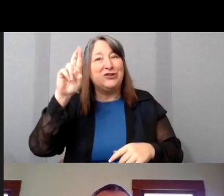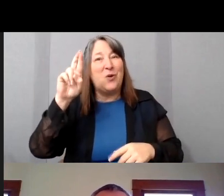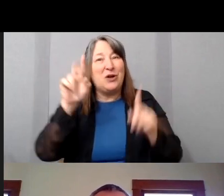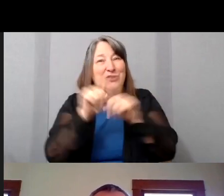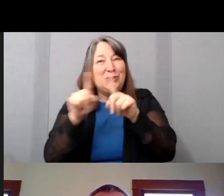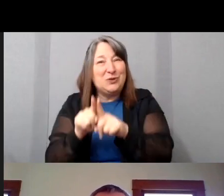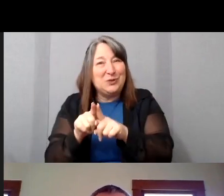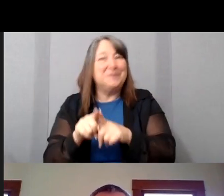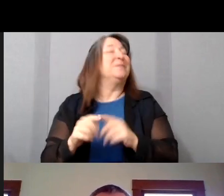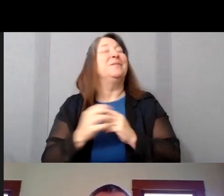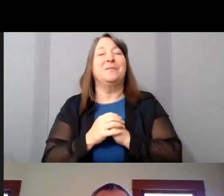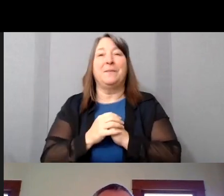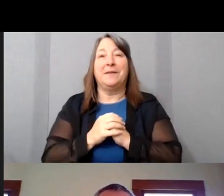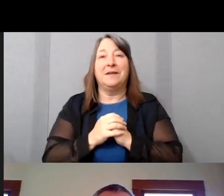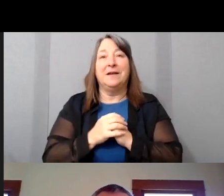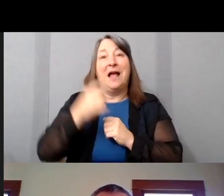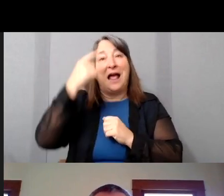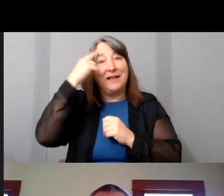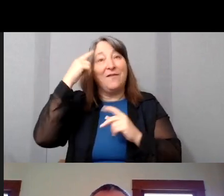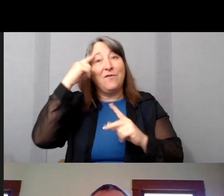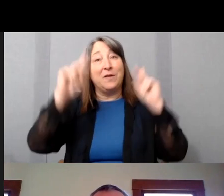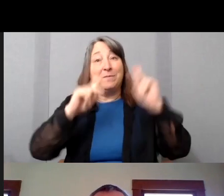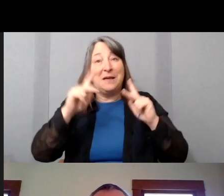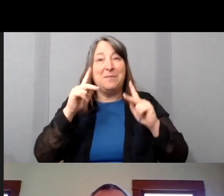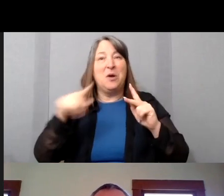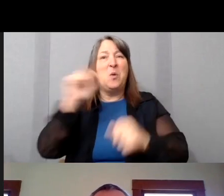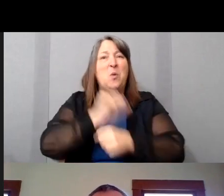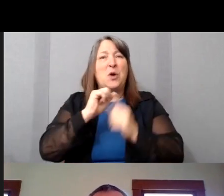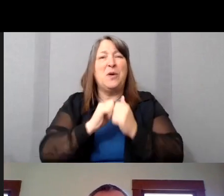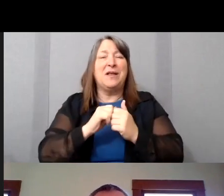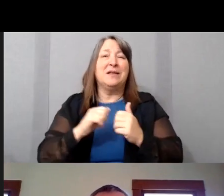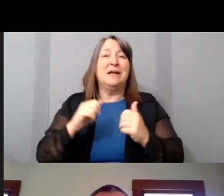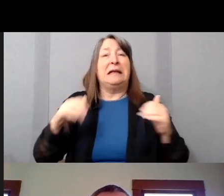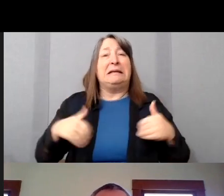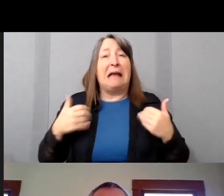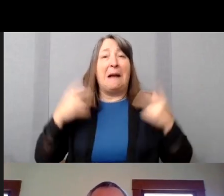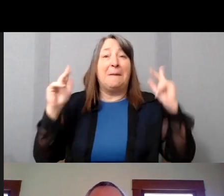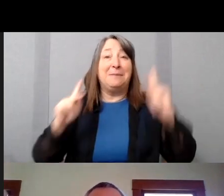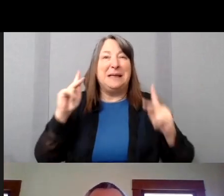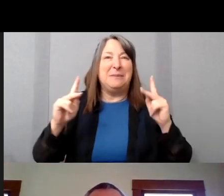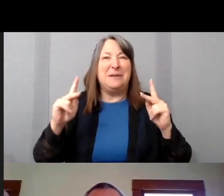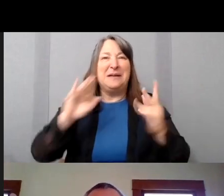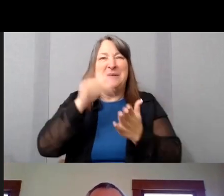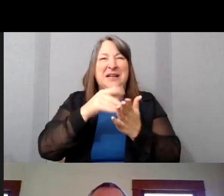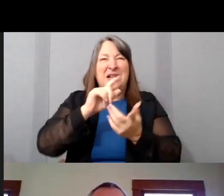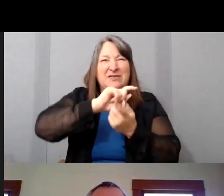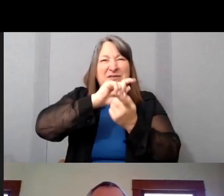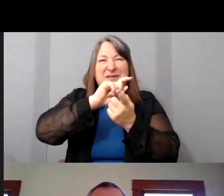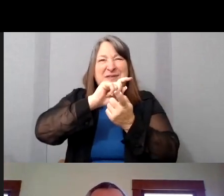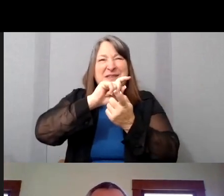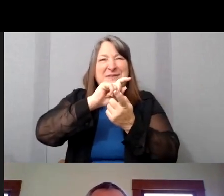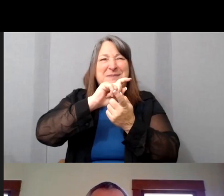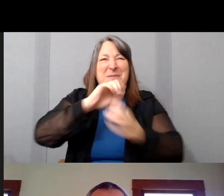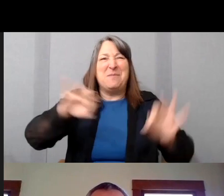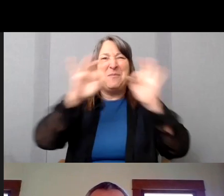And then I think for the population you're working with, older young people that are in the middle of transitional points in their lives, helping